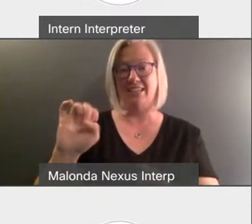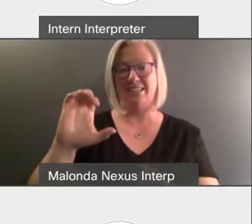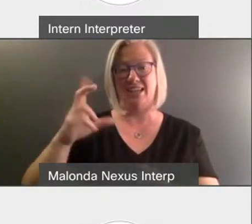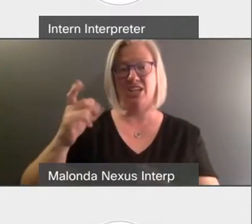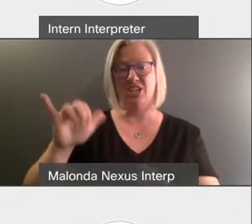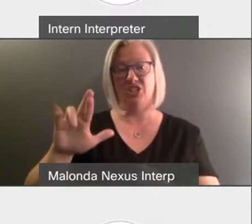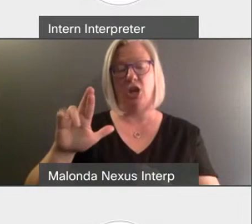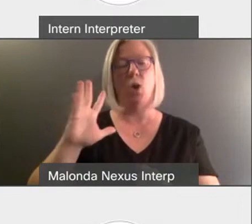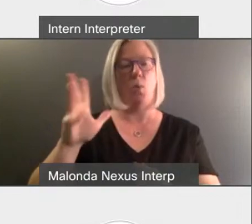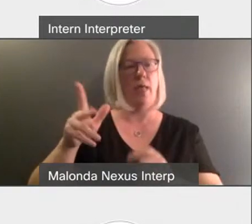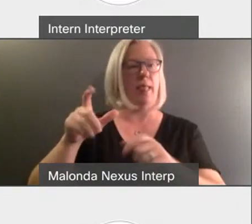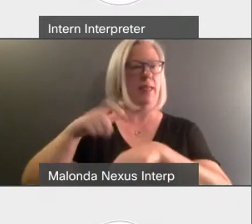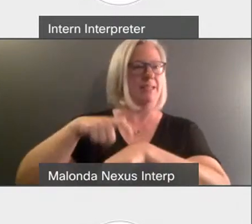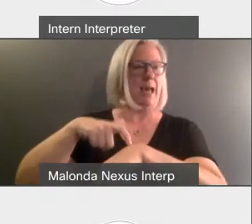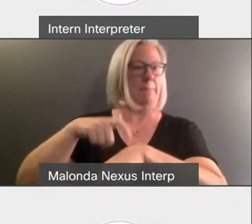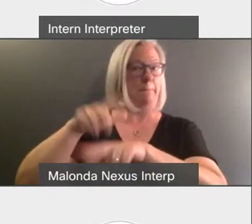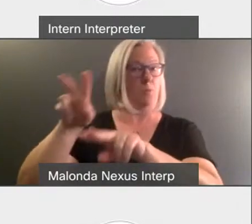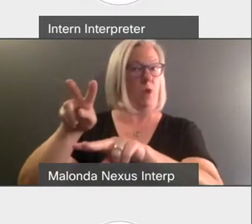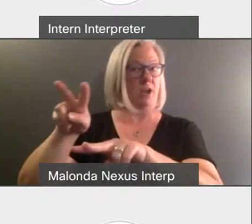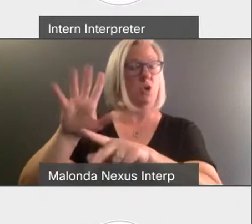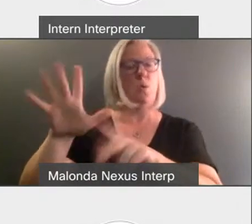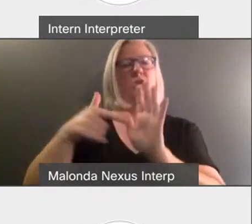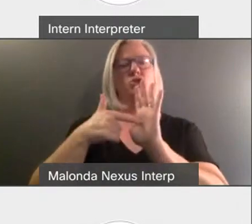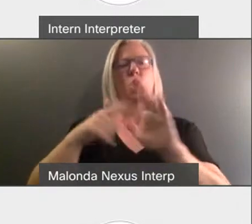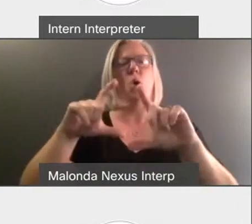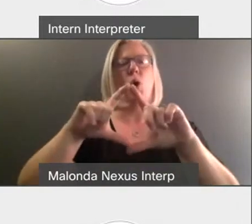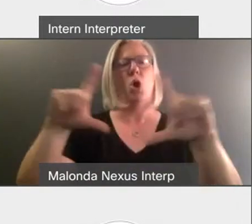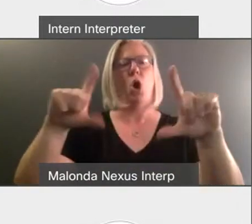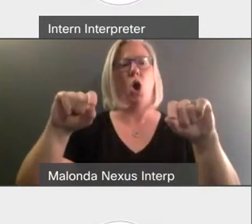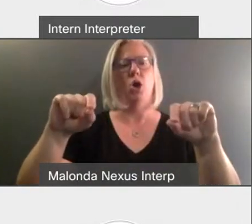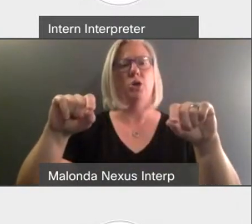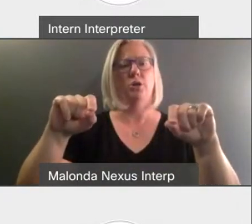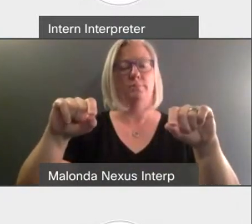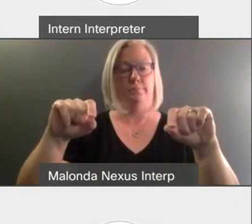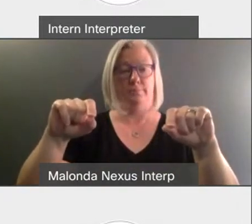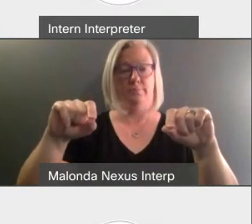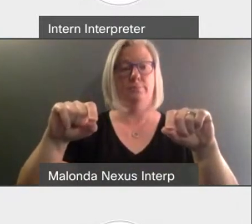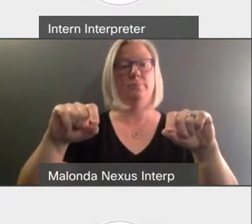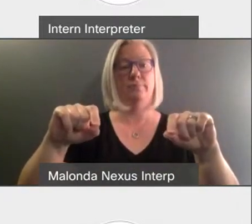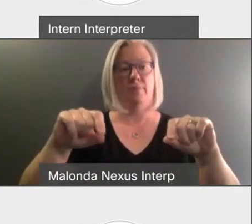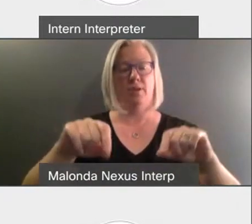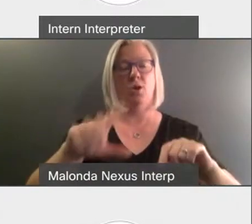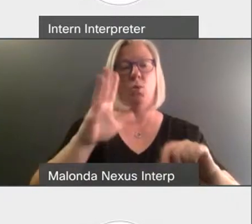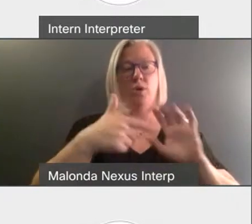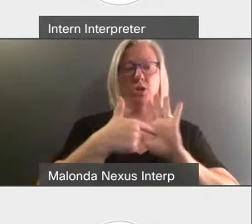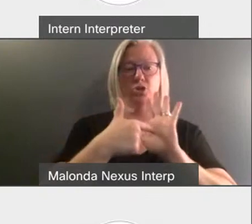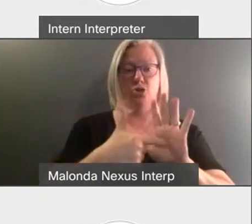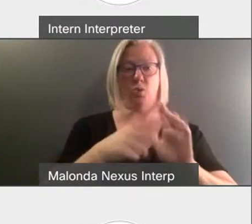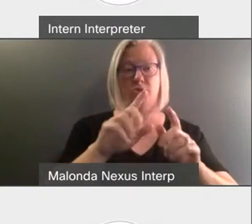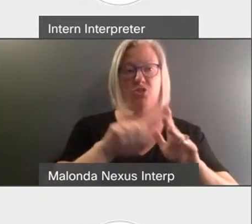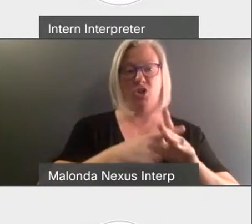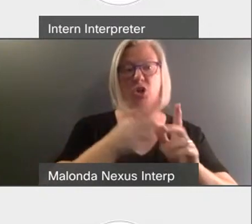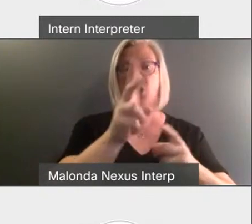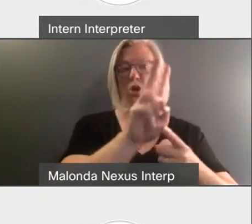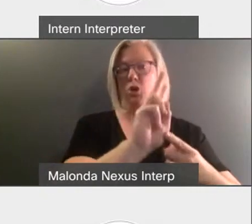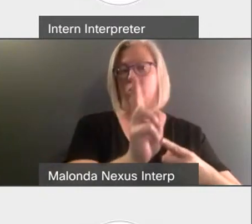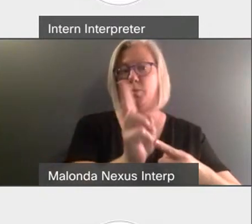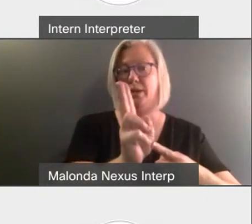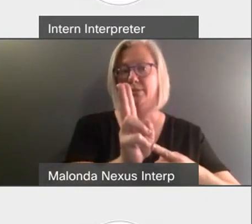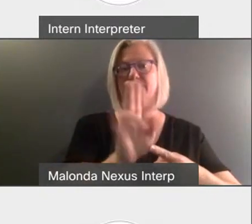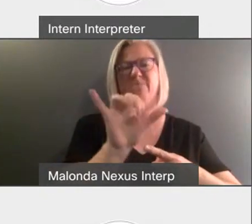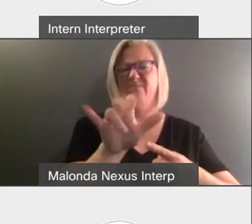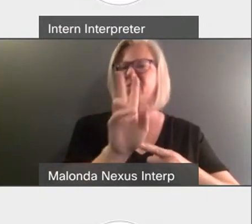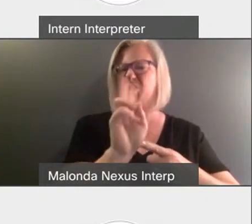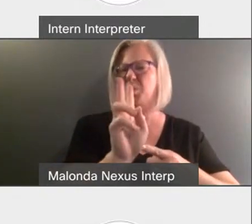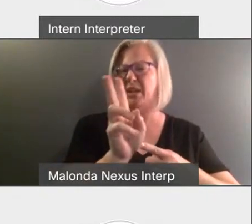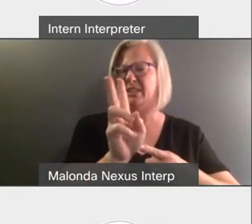a timer that will indicate with a card your time remaining. The Vice Chair will start with 2 minutes. Okay, that's the 2